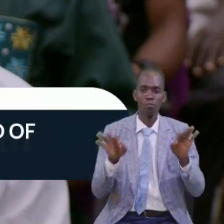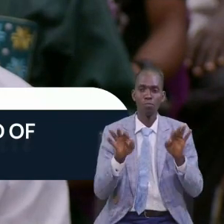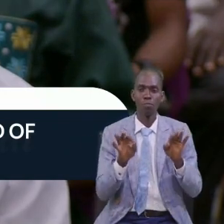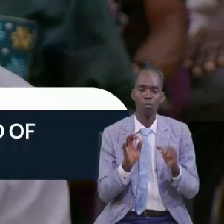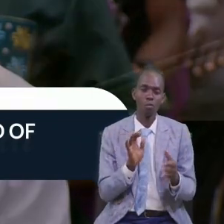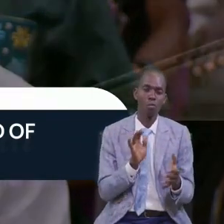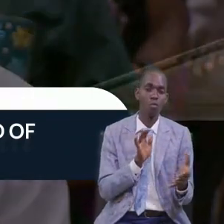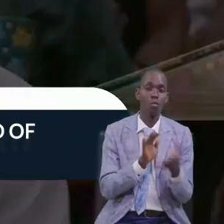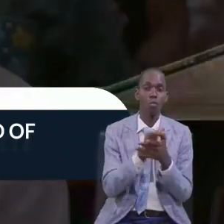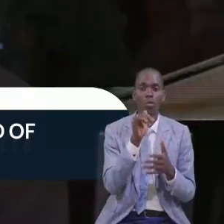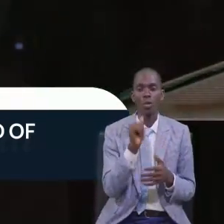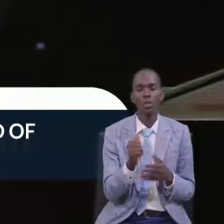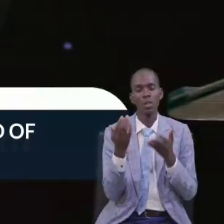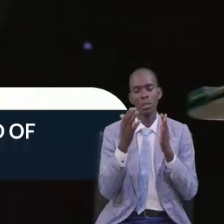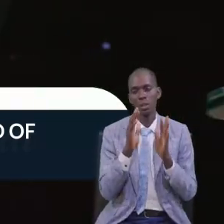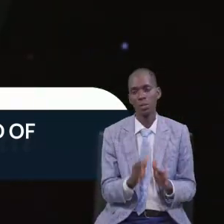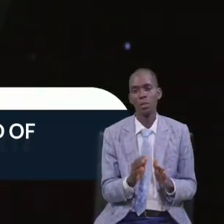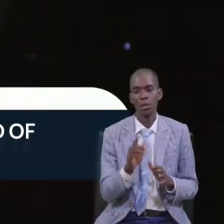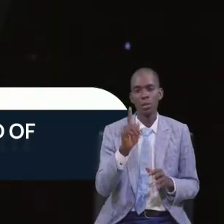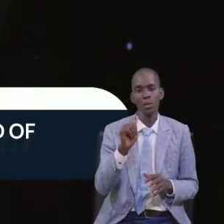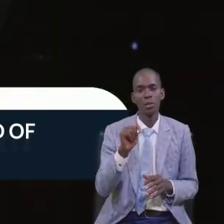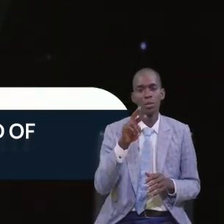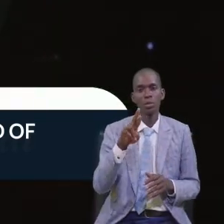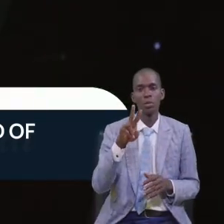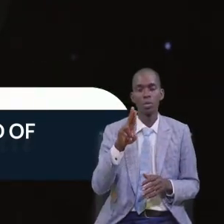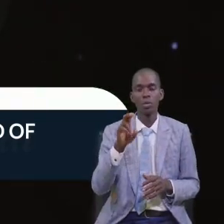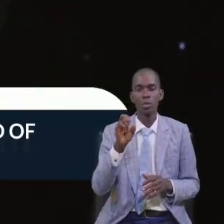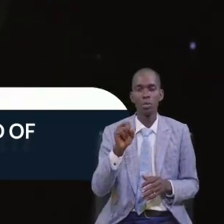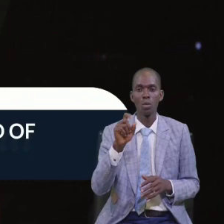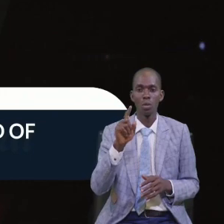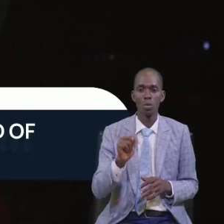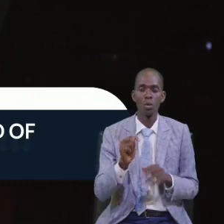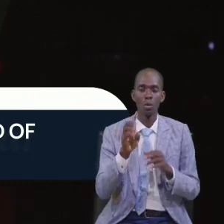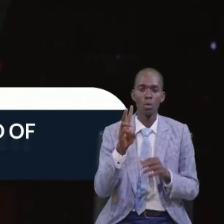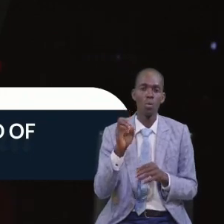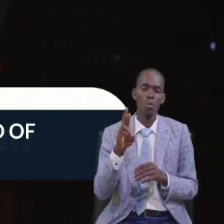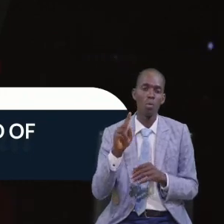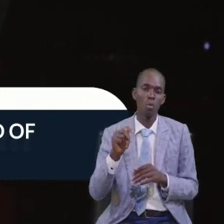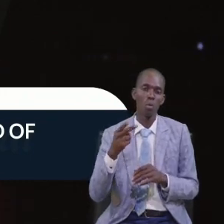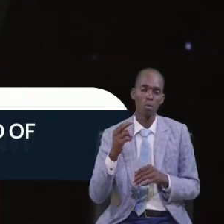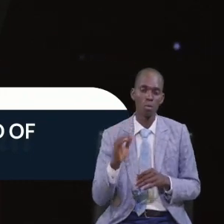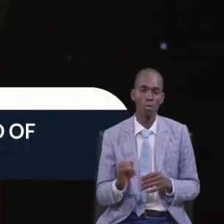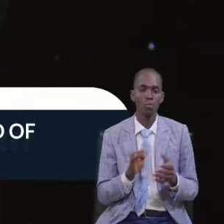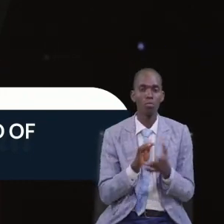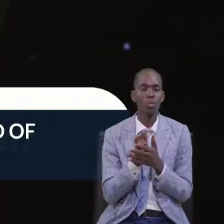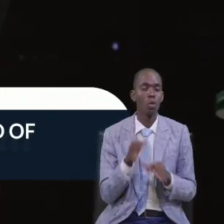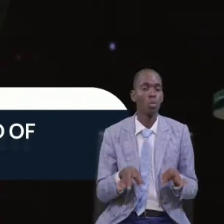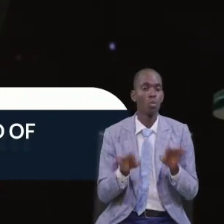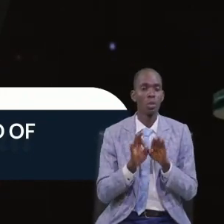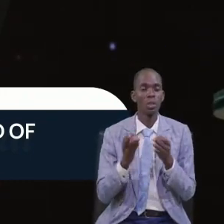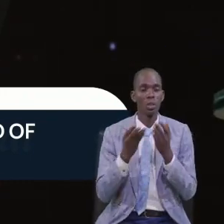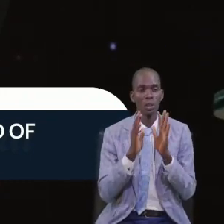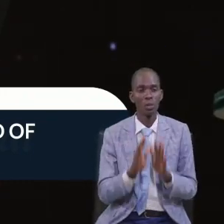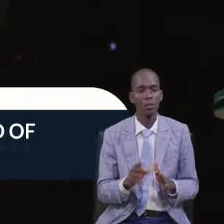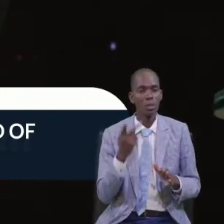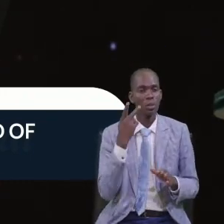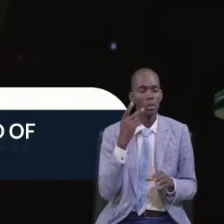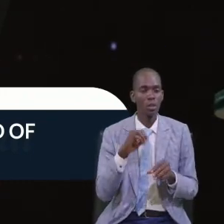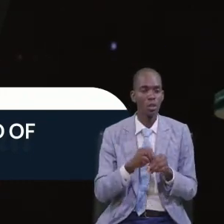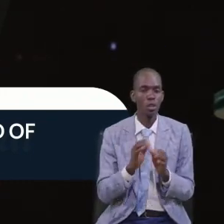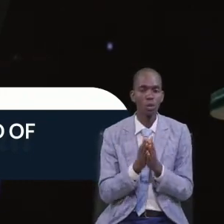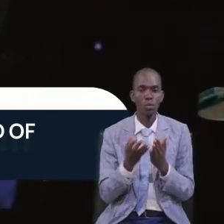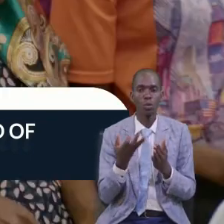The approved servanthood of a trustworthy servant. In Numbers chapter